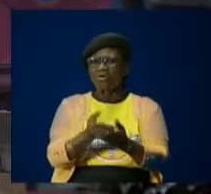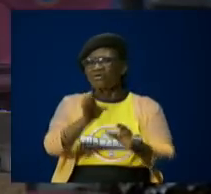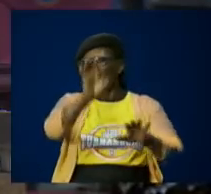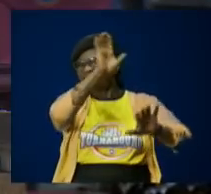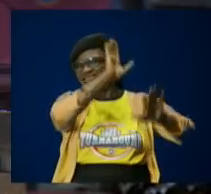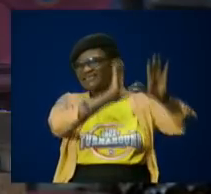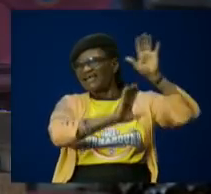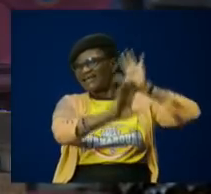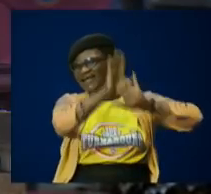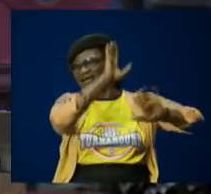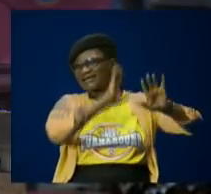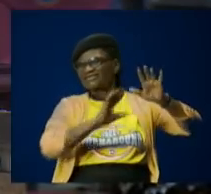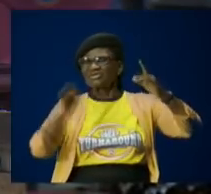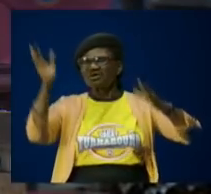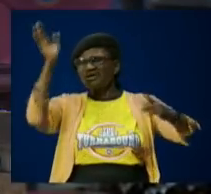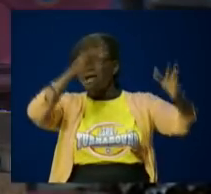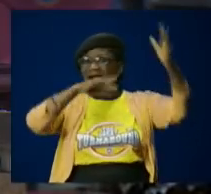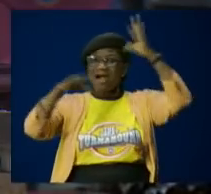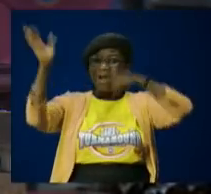generational storms